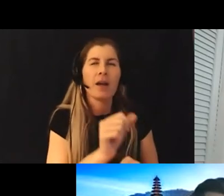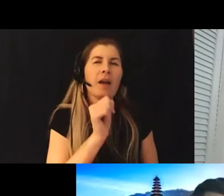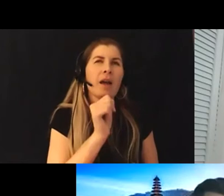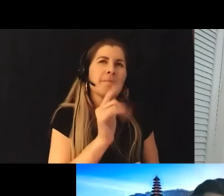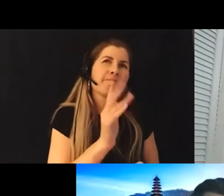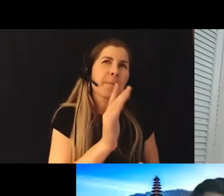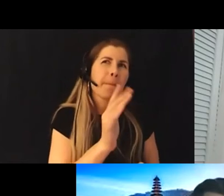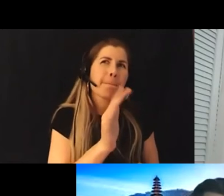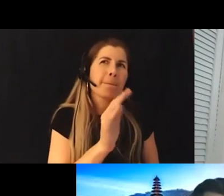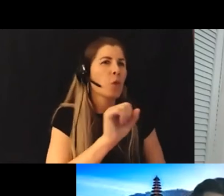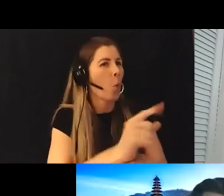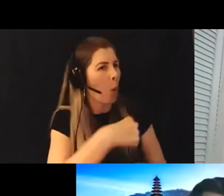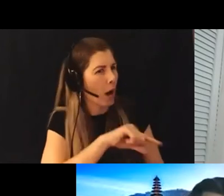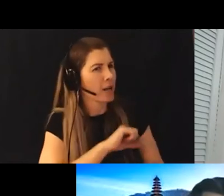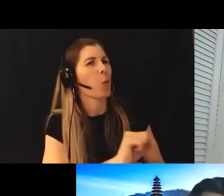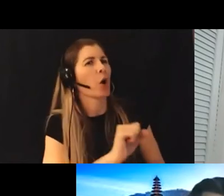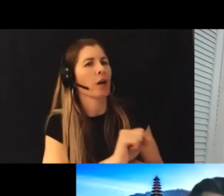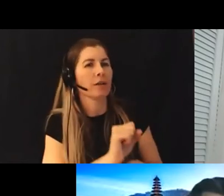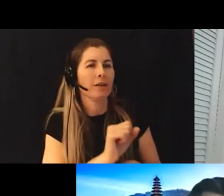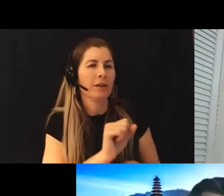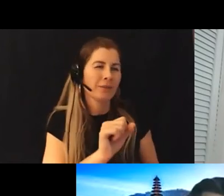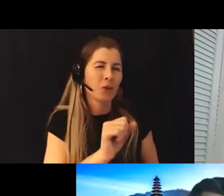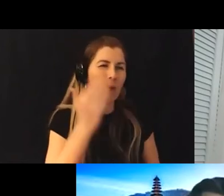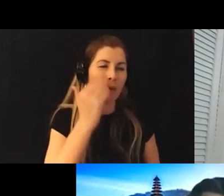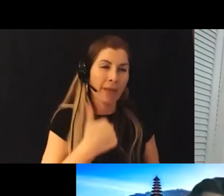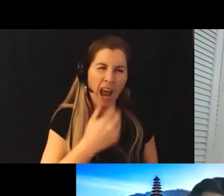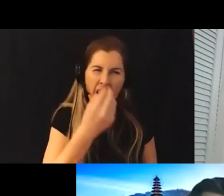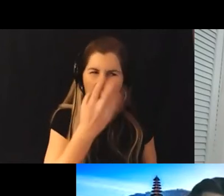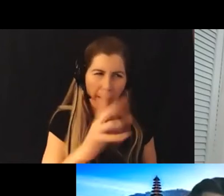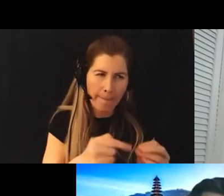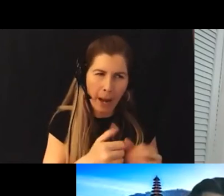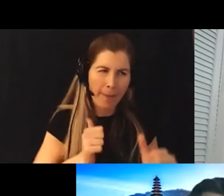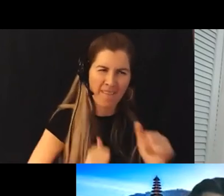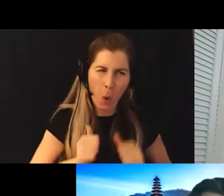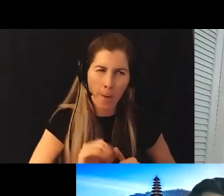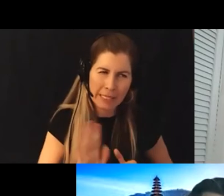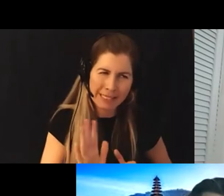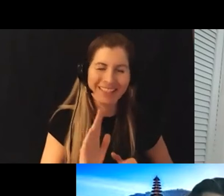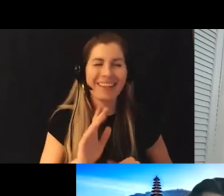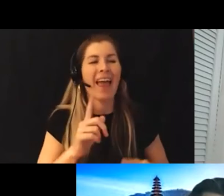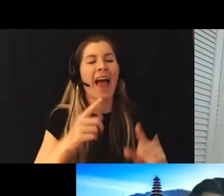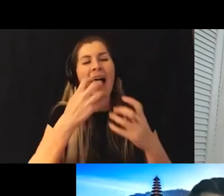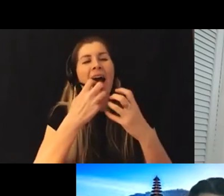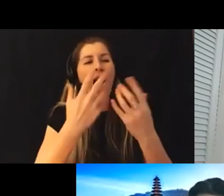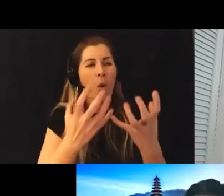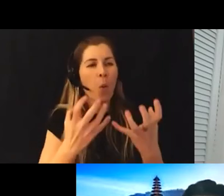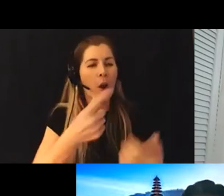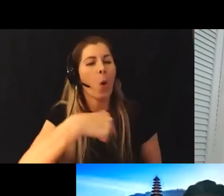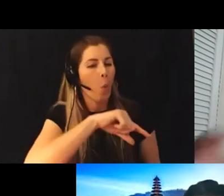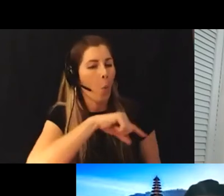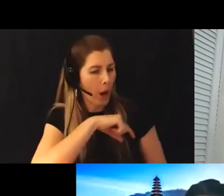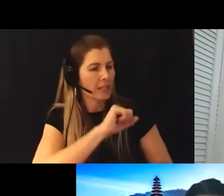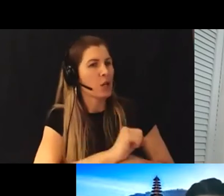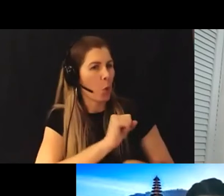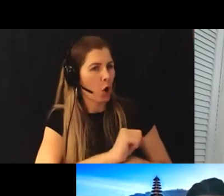And anybody that knows me knows I'll say that. I don't care about anything about a performance. I could care less. I care about the quality of the work as it